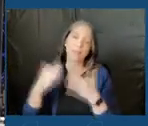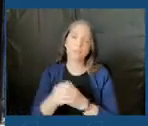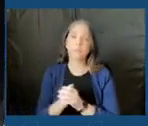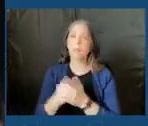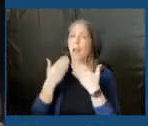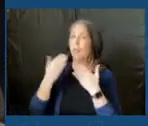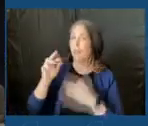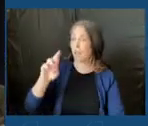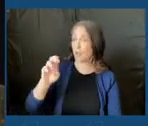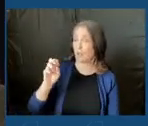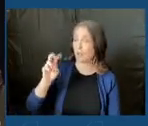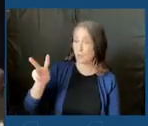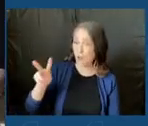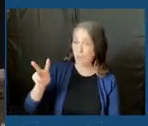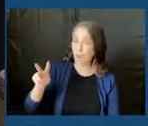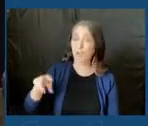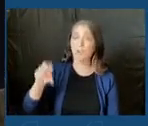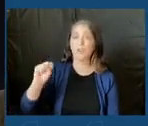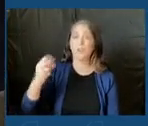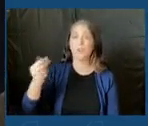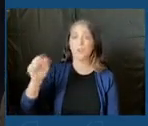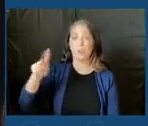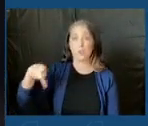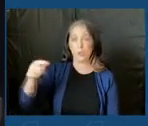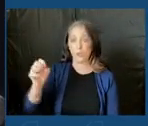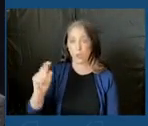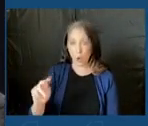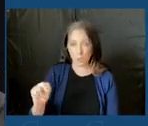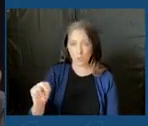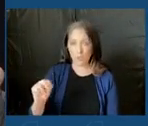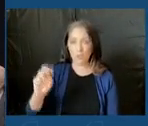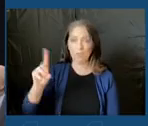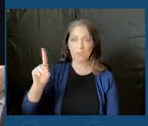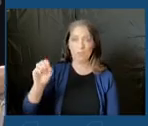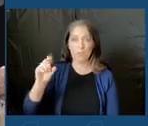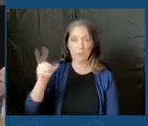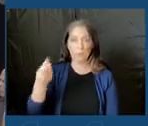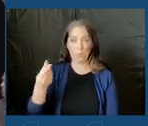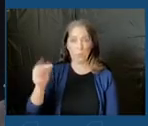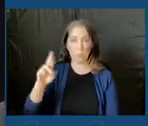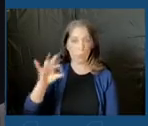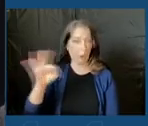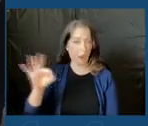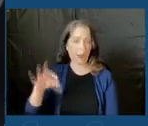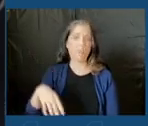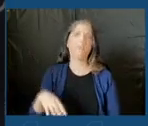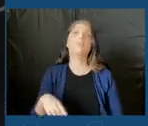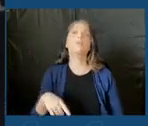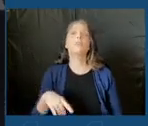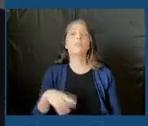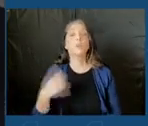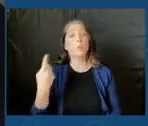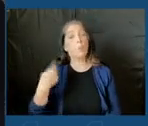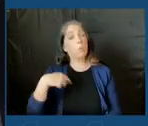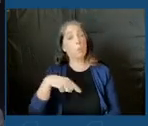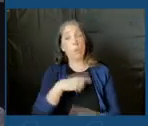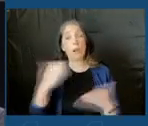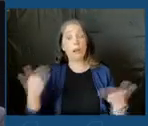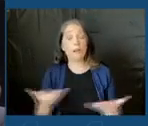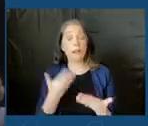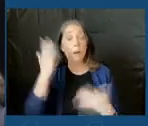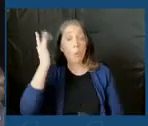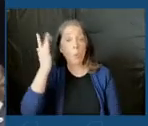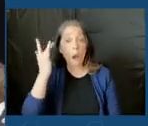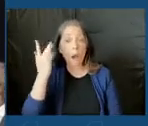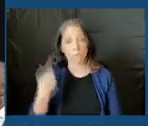Sharpton, Reverend DeGraff, Reverend Waldron, for allowing us the privilege to be here. And we're here today because we understand the importance